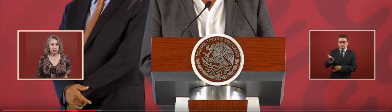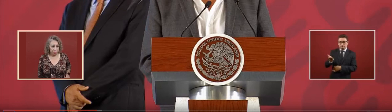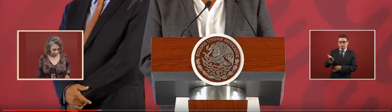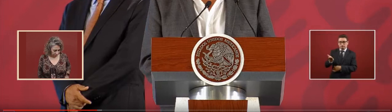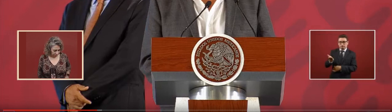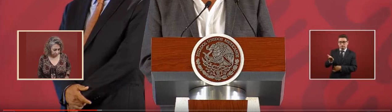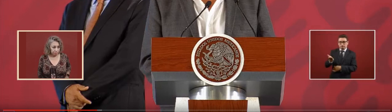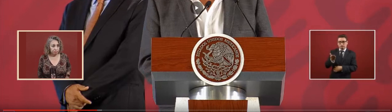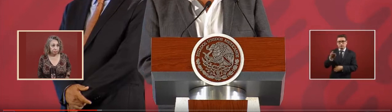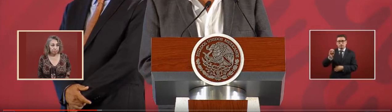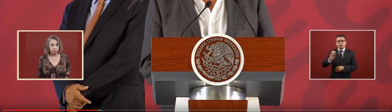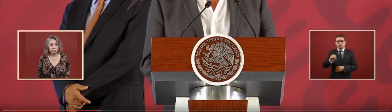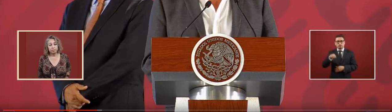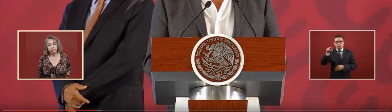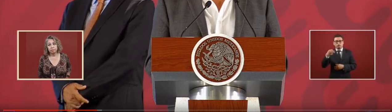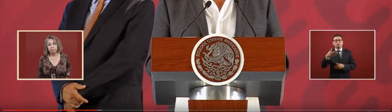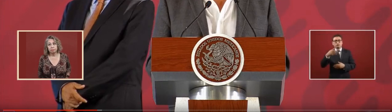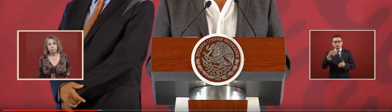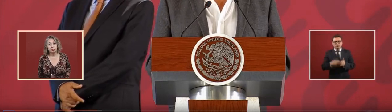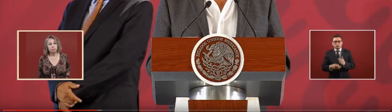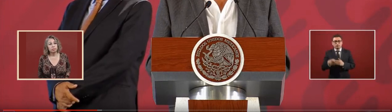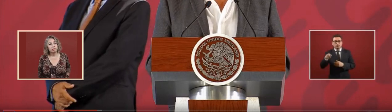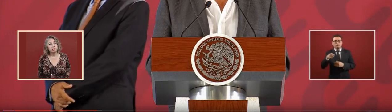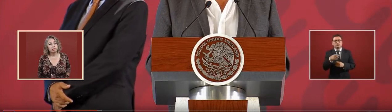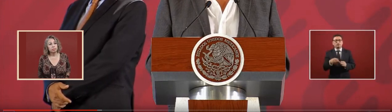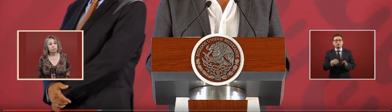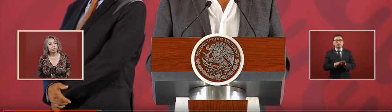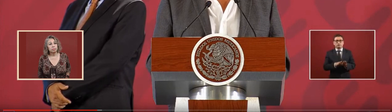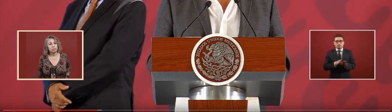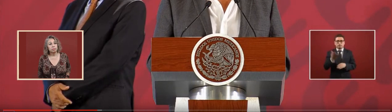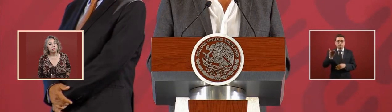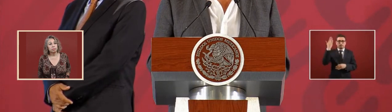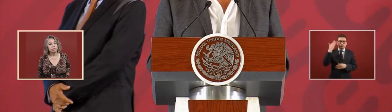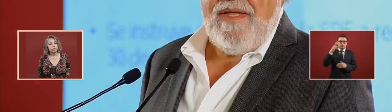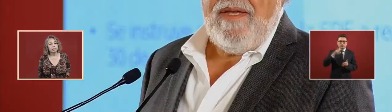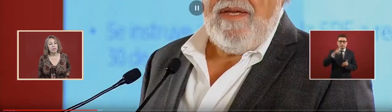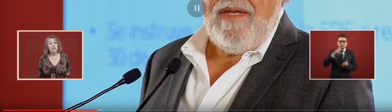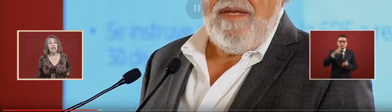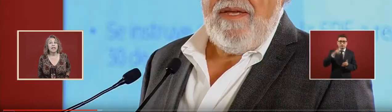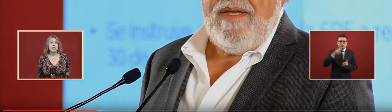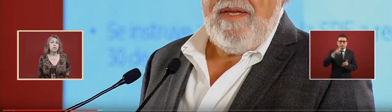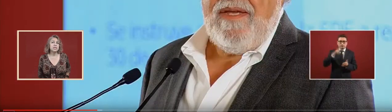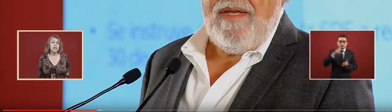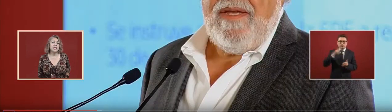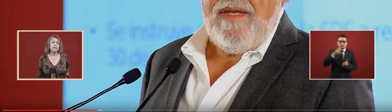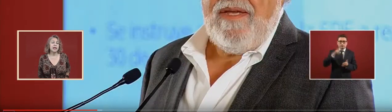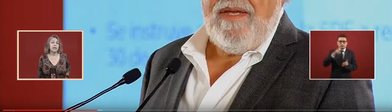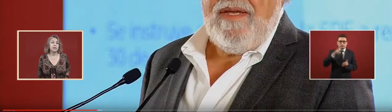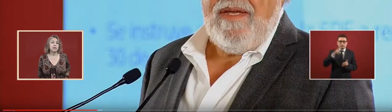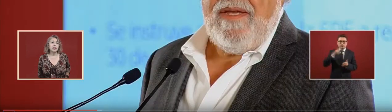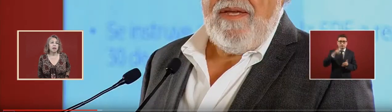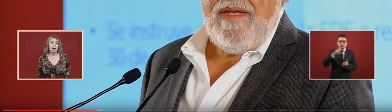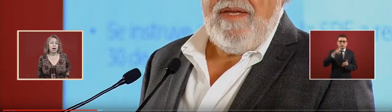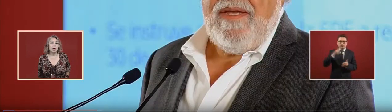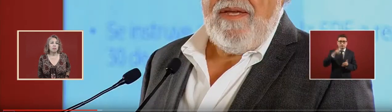Nations. Es una solicitud que se presentó en el 2013. And they presented